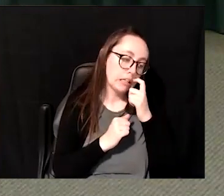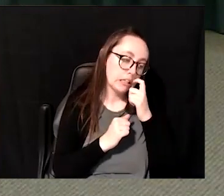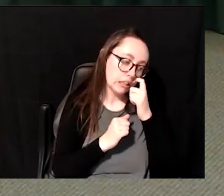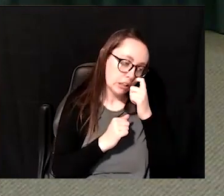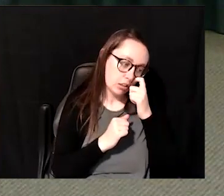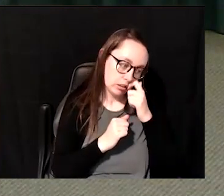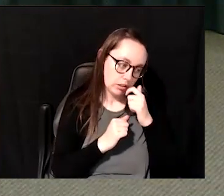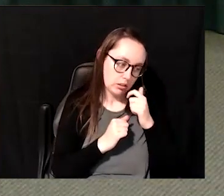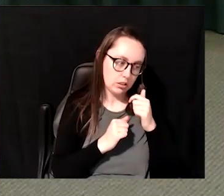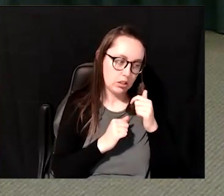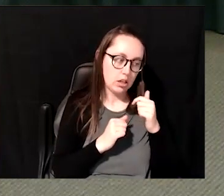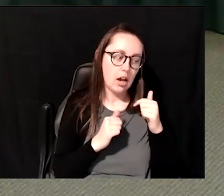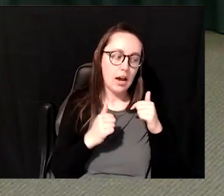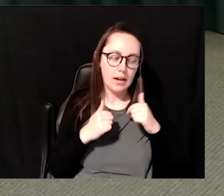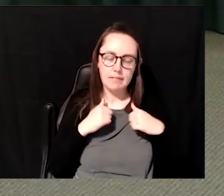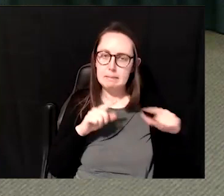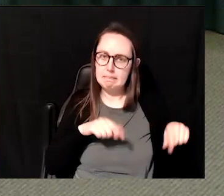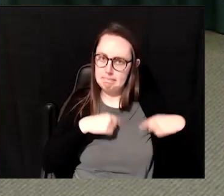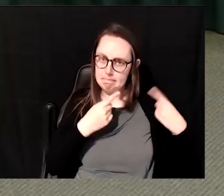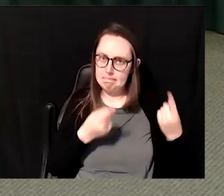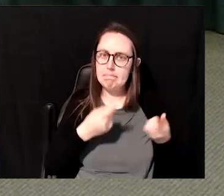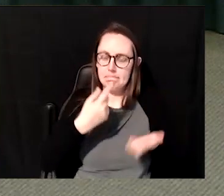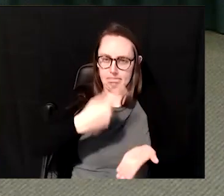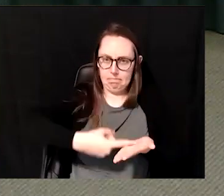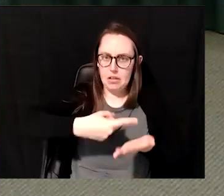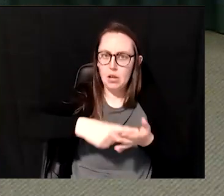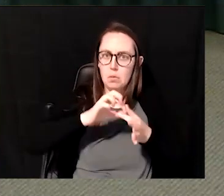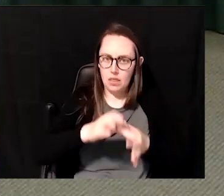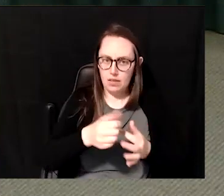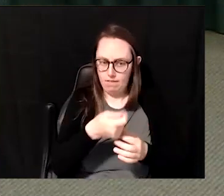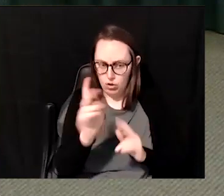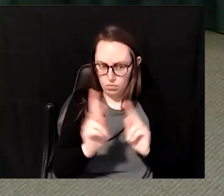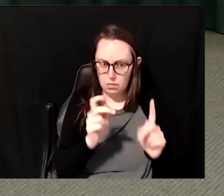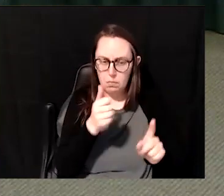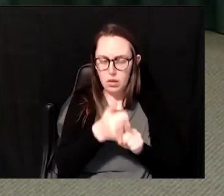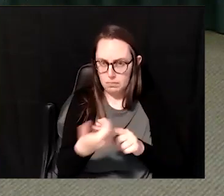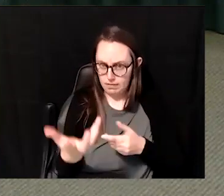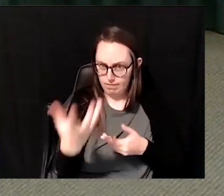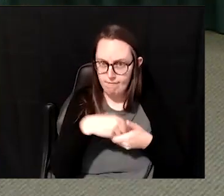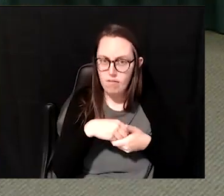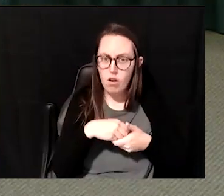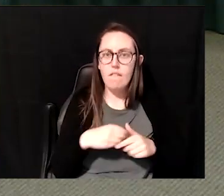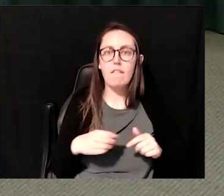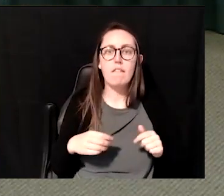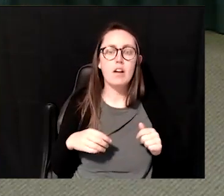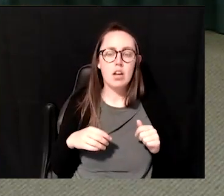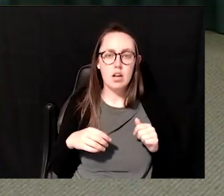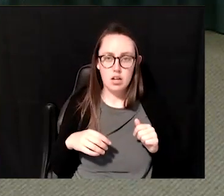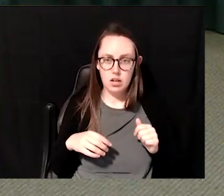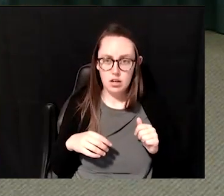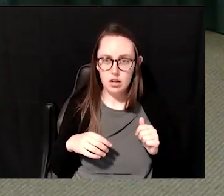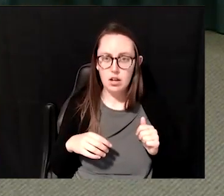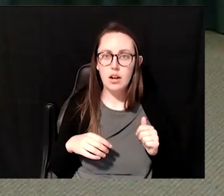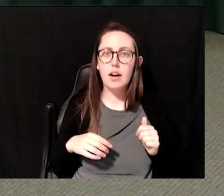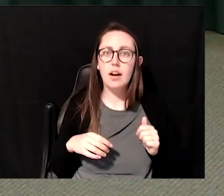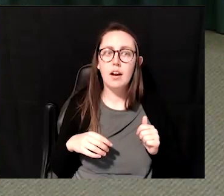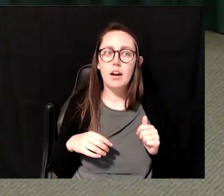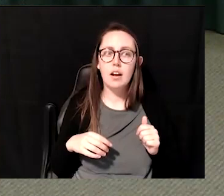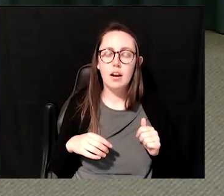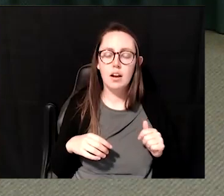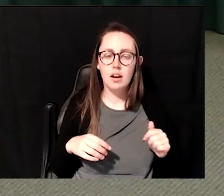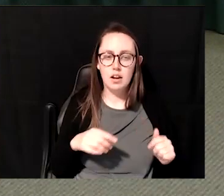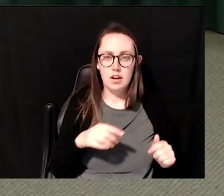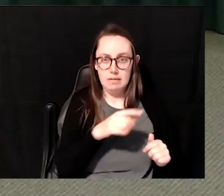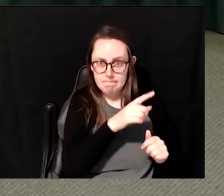people that were involved uh and uh felt like their input wasn't